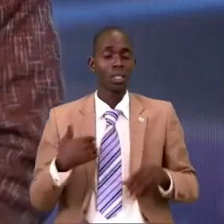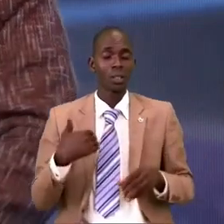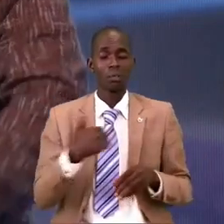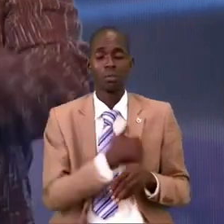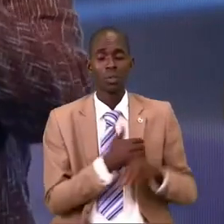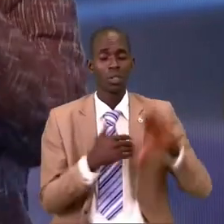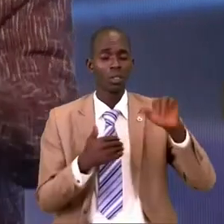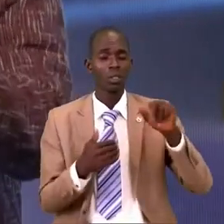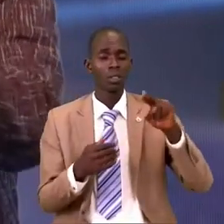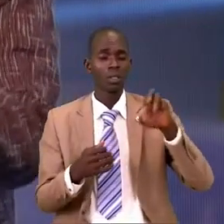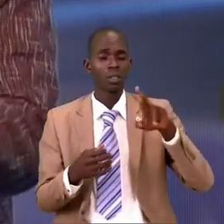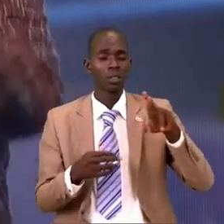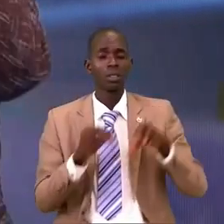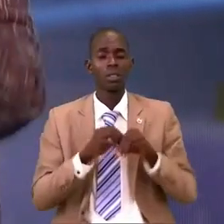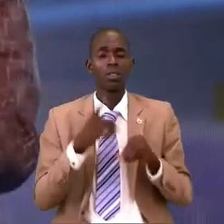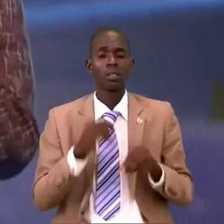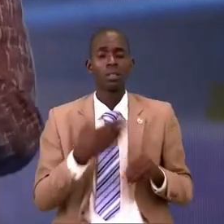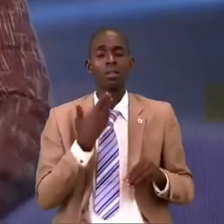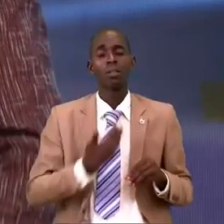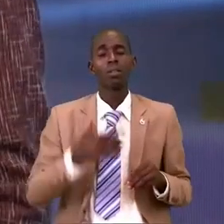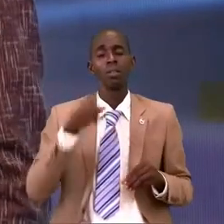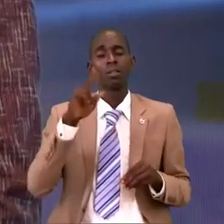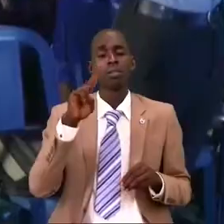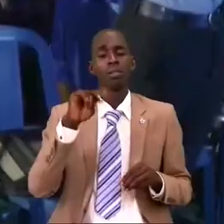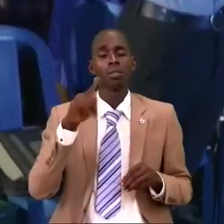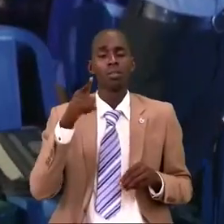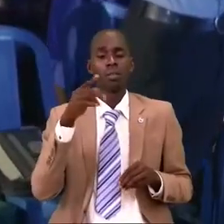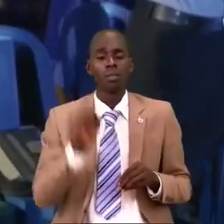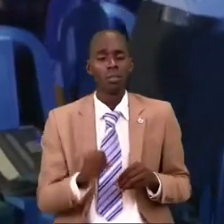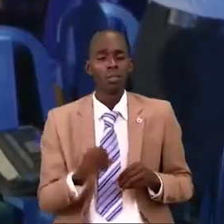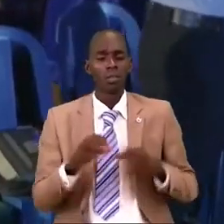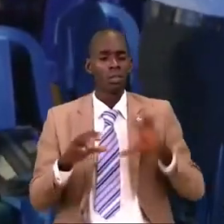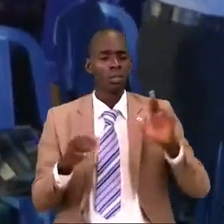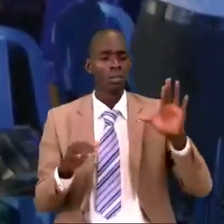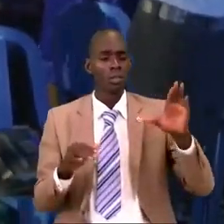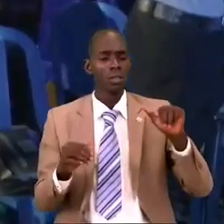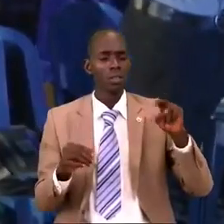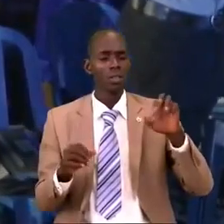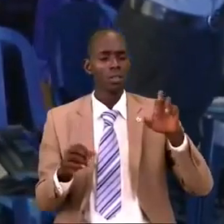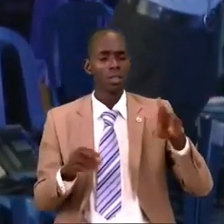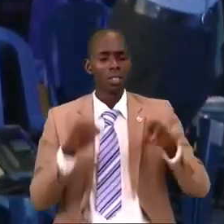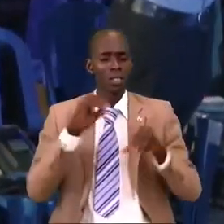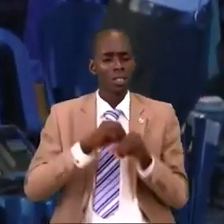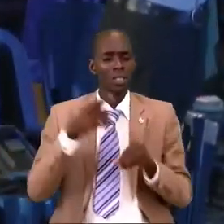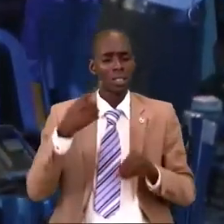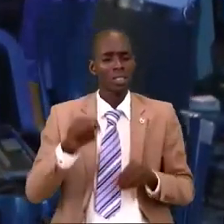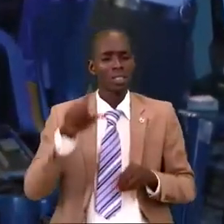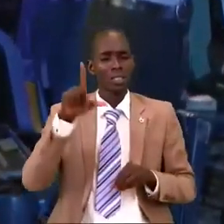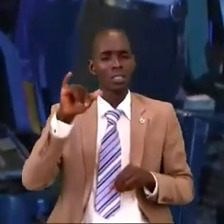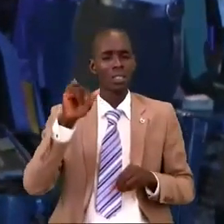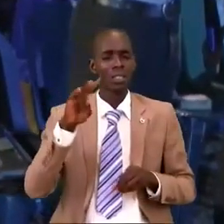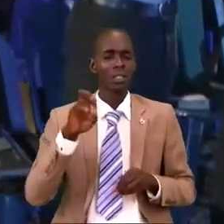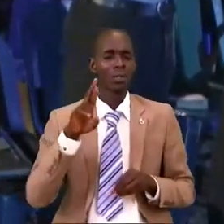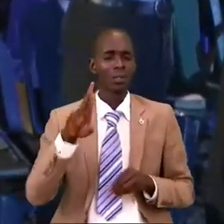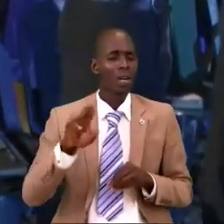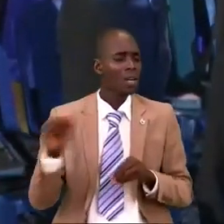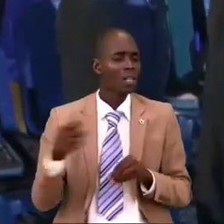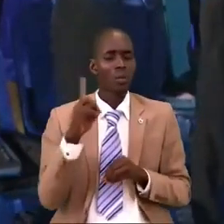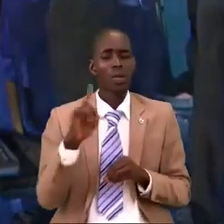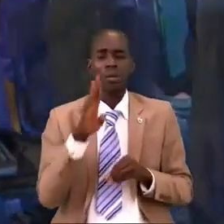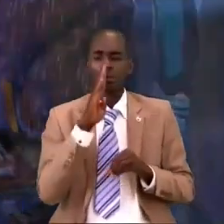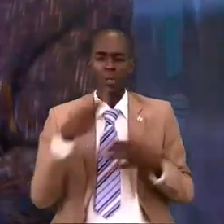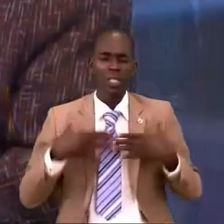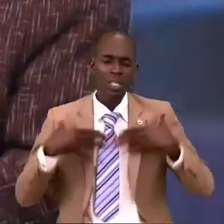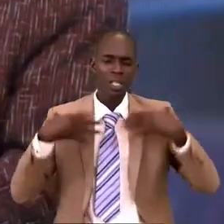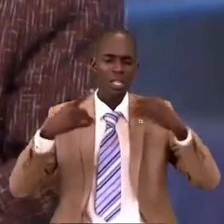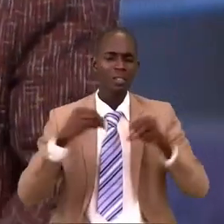anywhere, be healed in Jesus' name. That is your blood, dry up